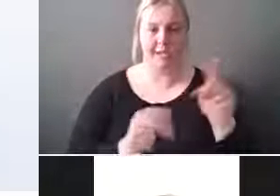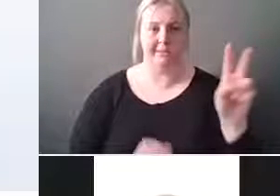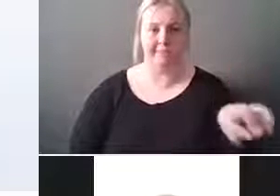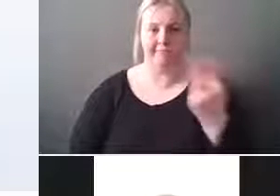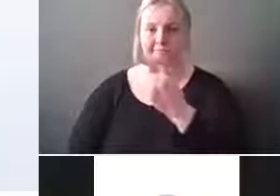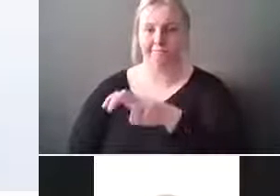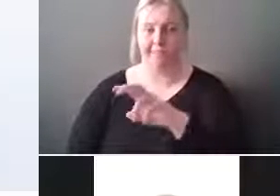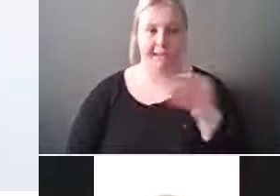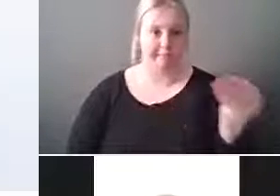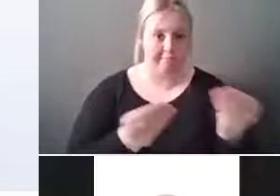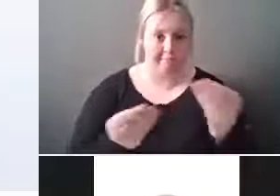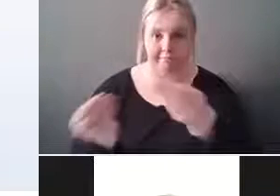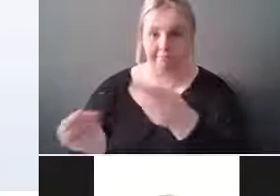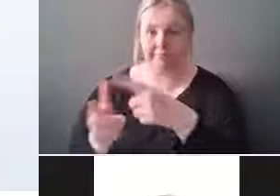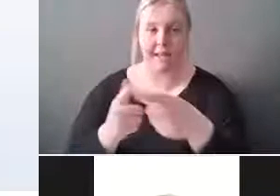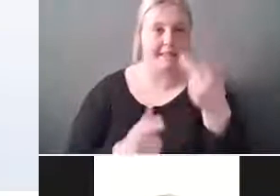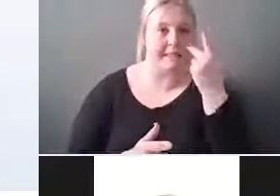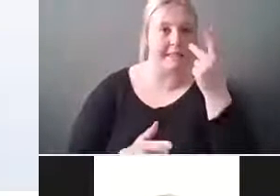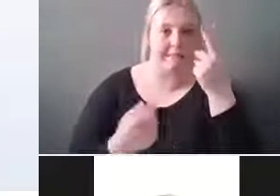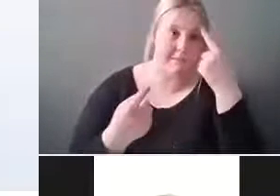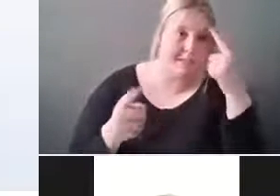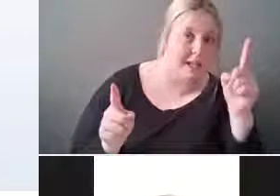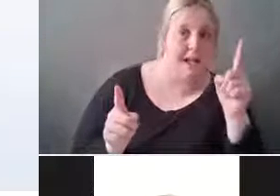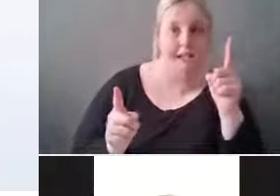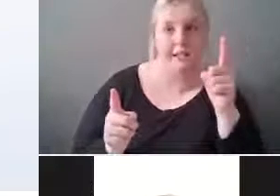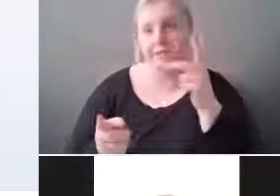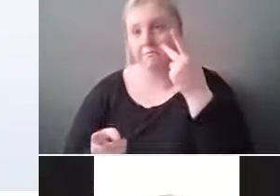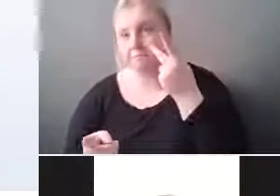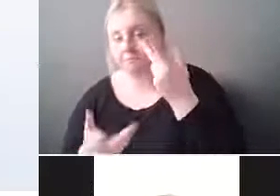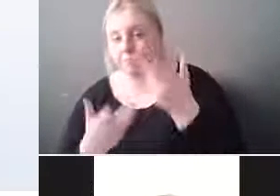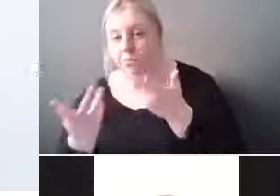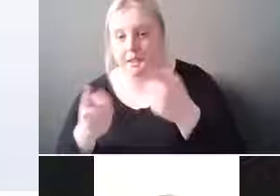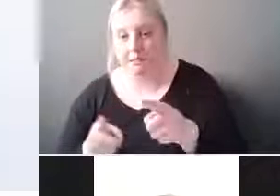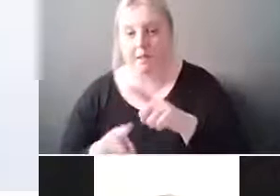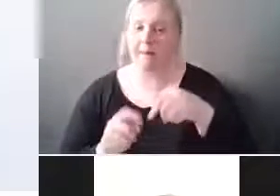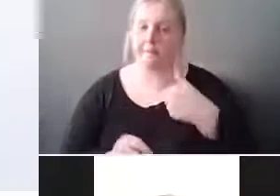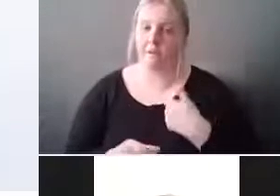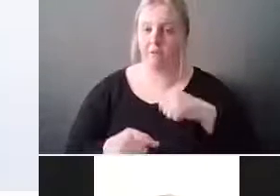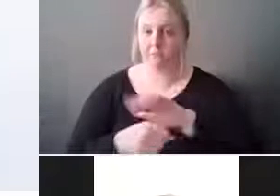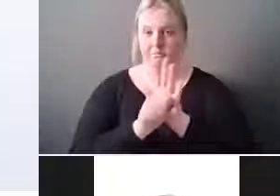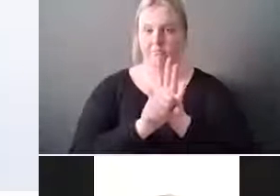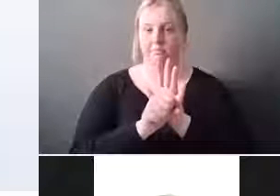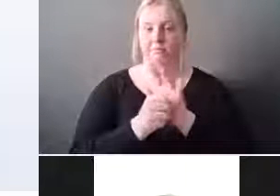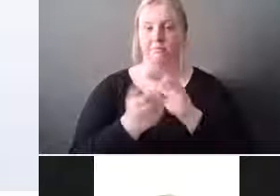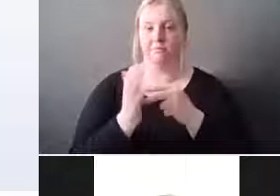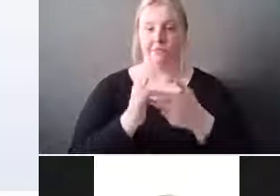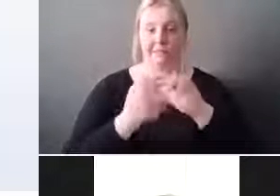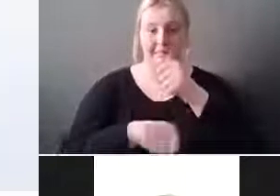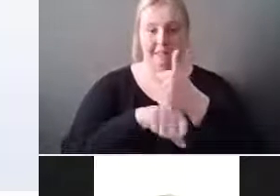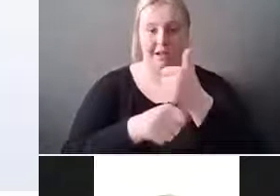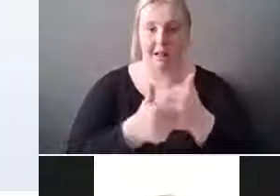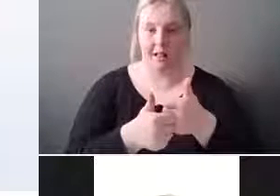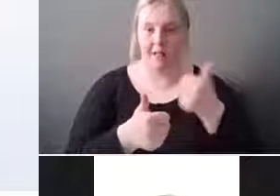it. So given the delay in the implementation due to the pandemic, we've made the